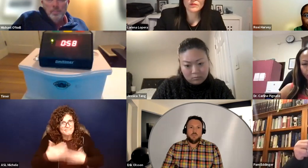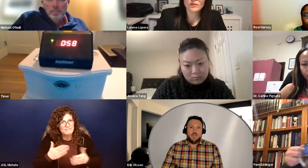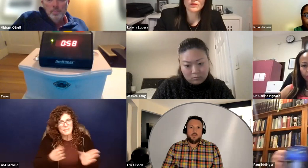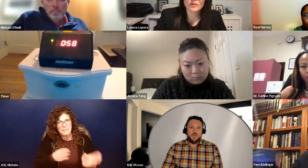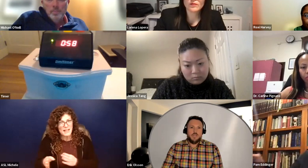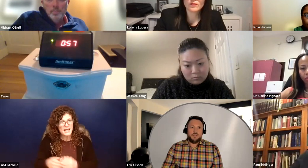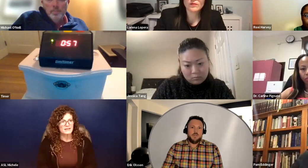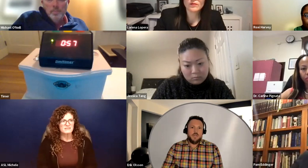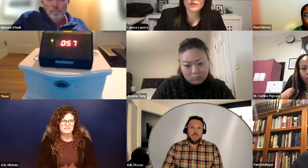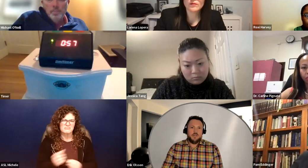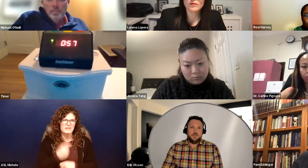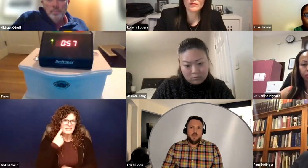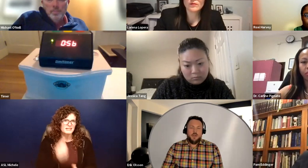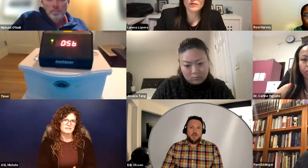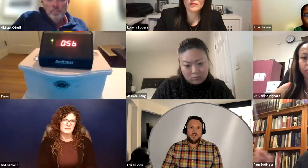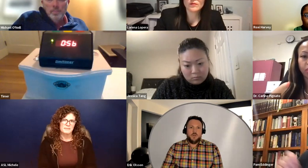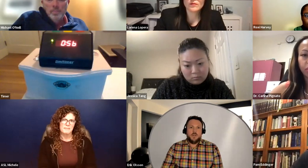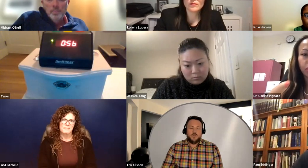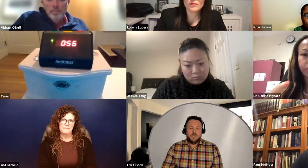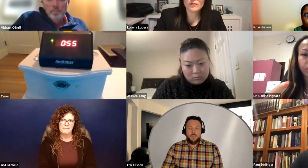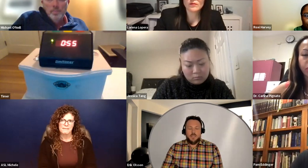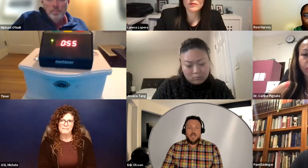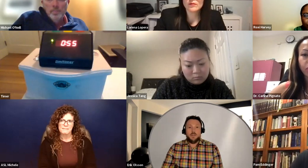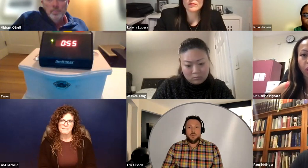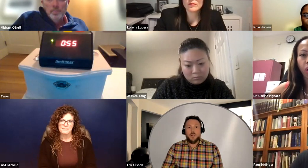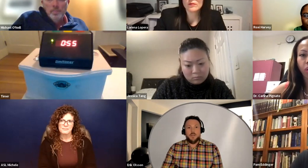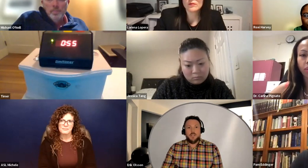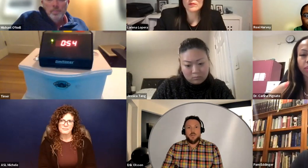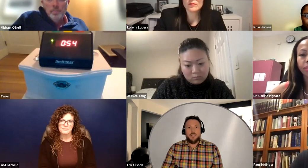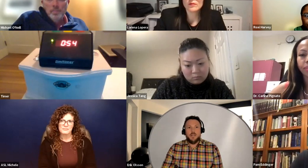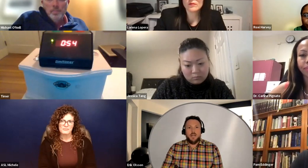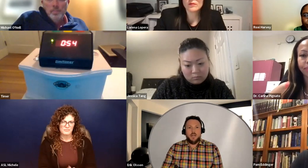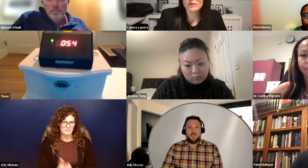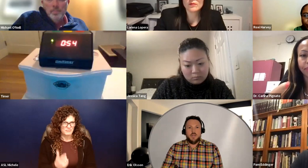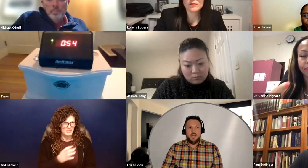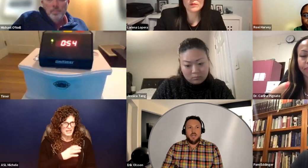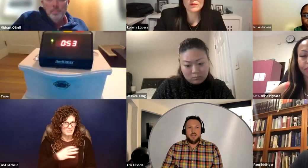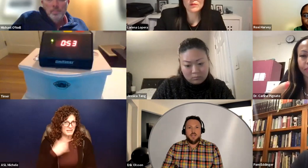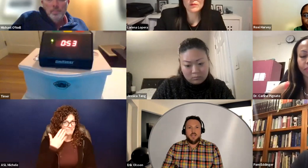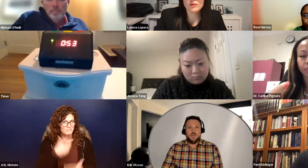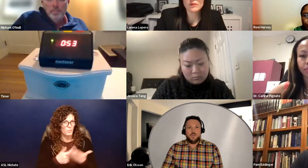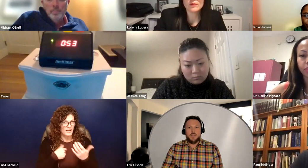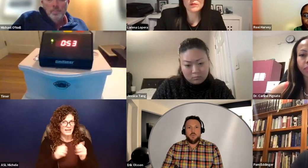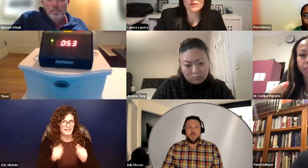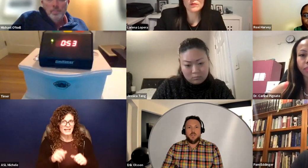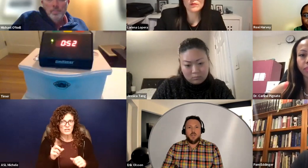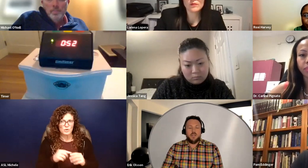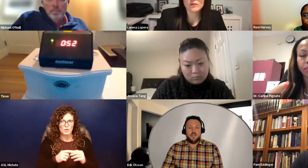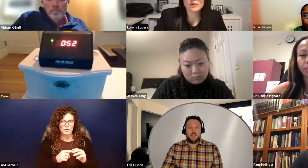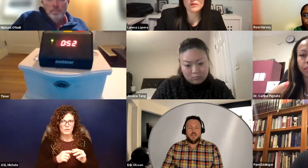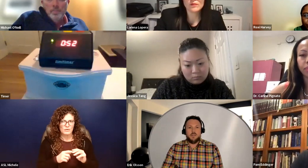would make the most sense. Also, I'm not sure what the committee can do about this, but I don't think it